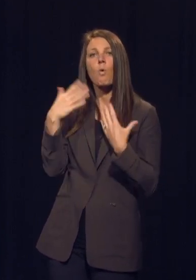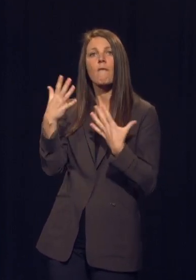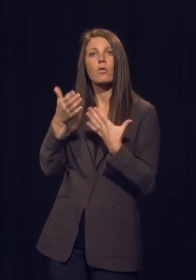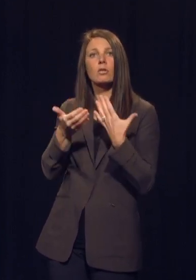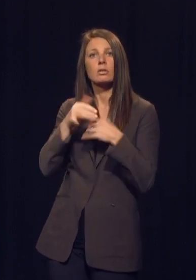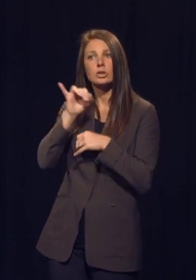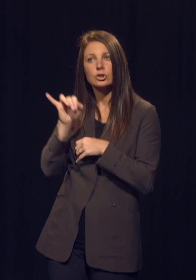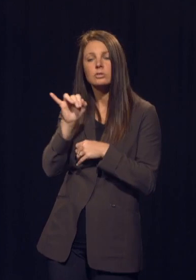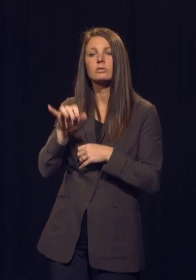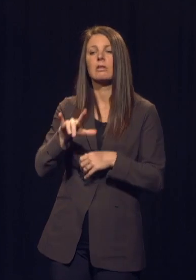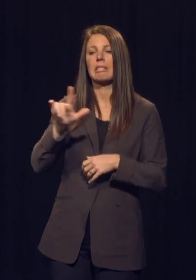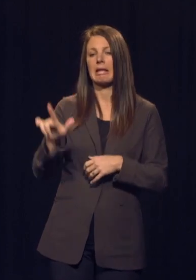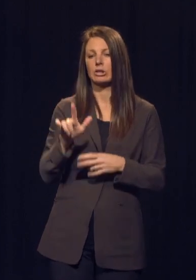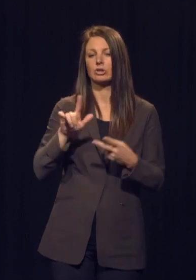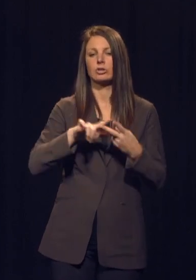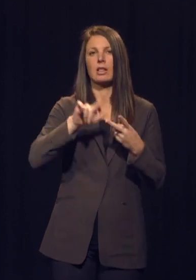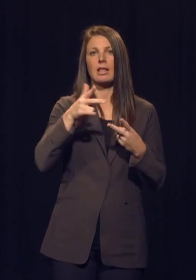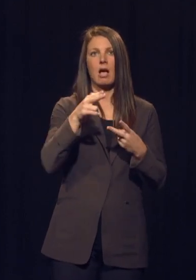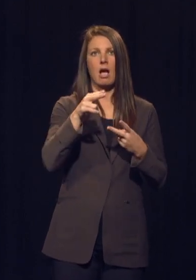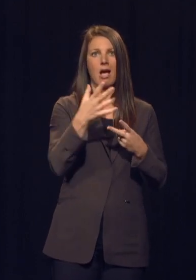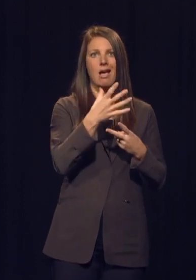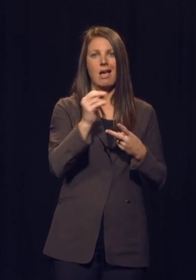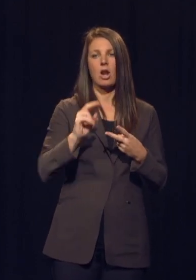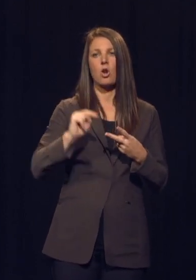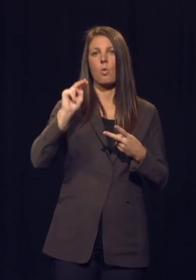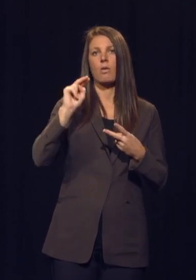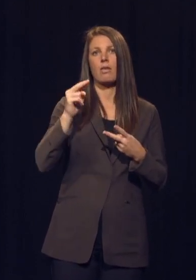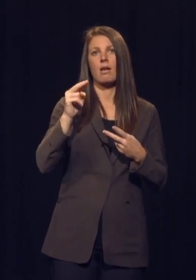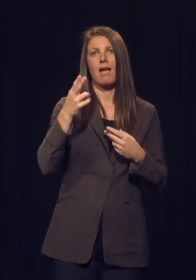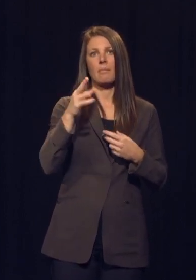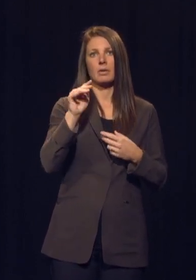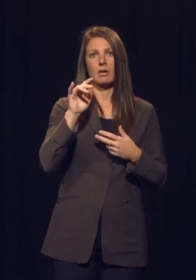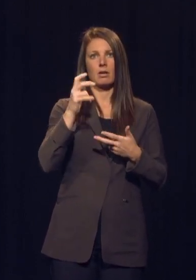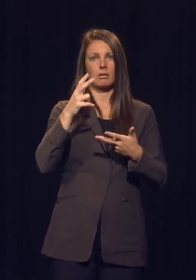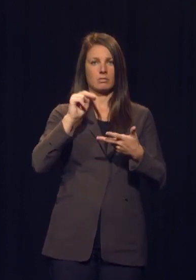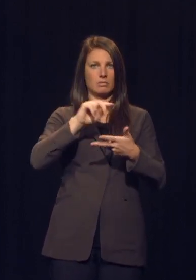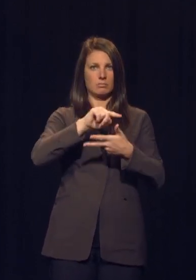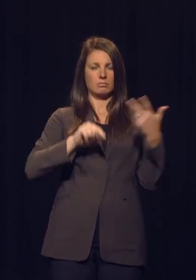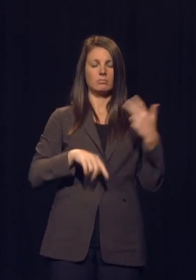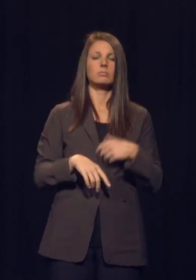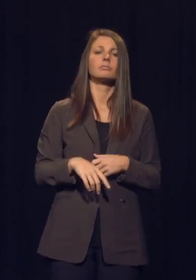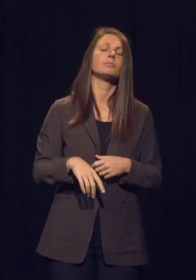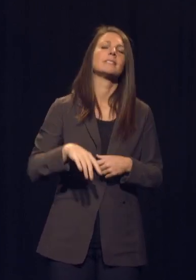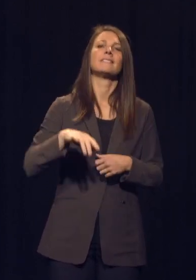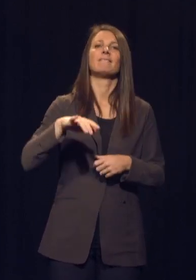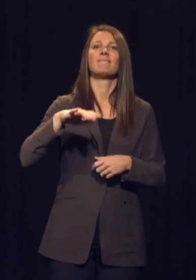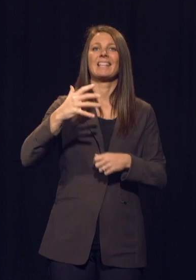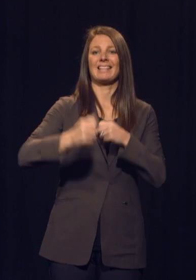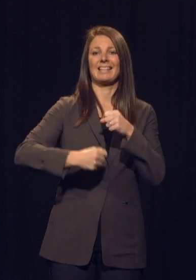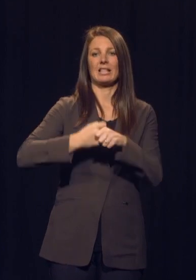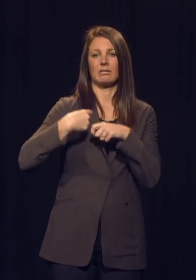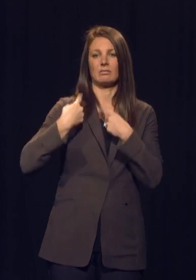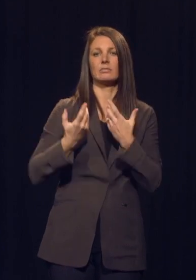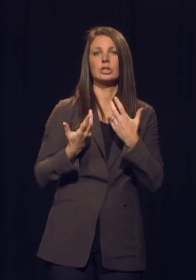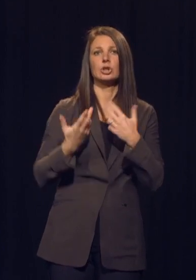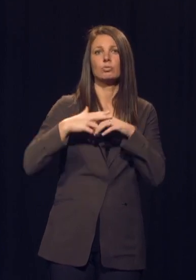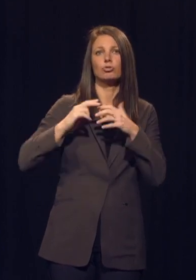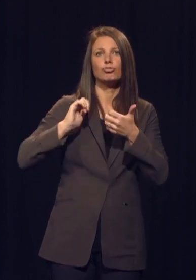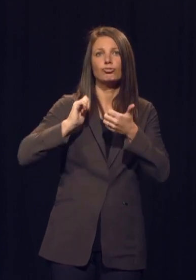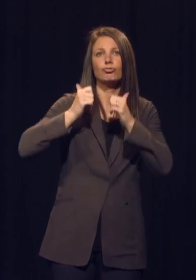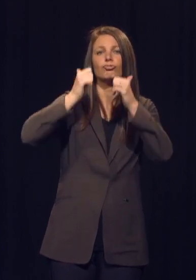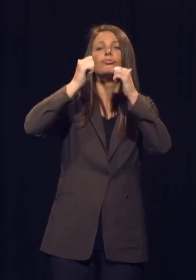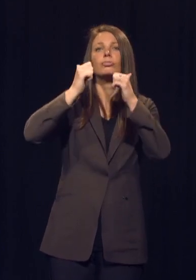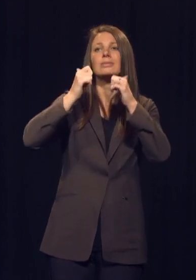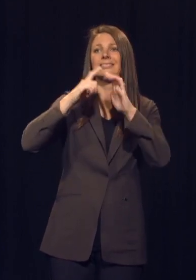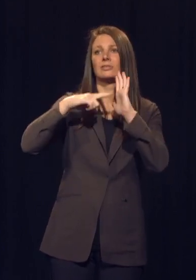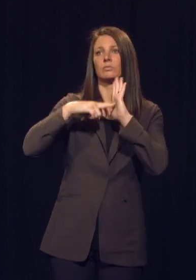including Lancaster, Lehigh, and Northampton. This marks the fifth year where we're seeing increased competition, demonstrating